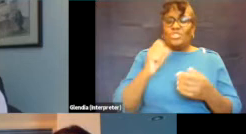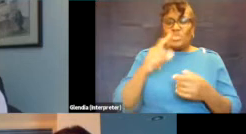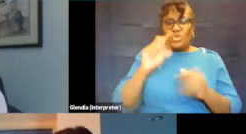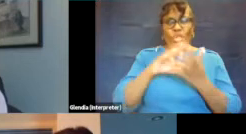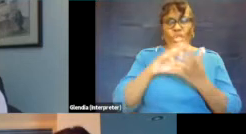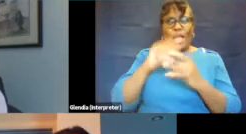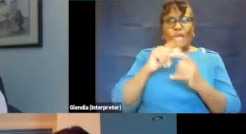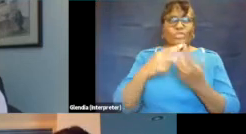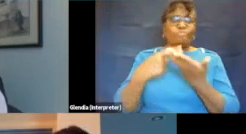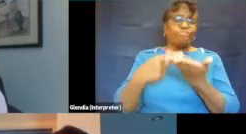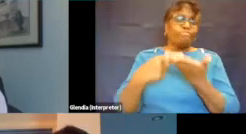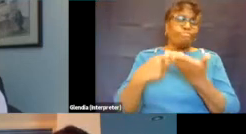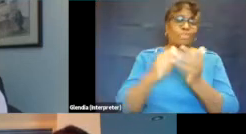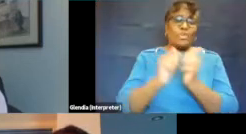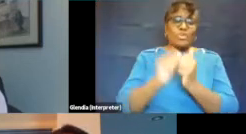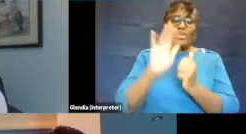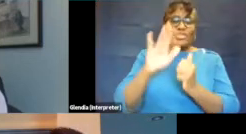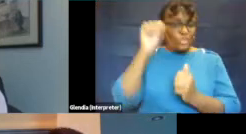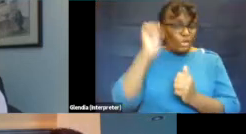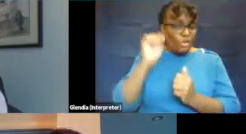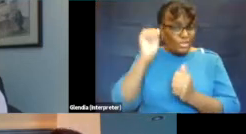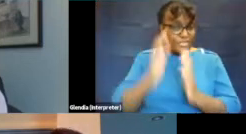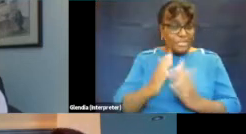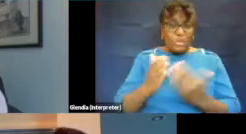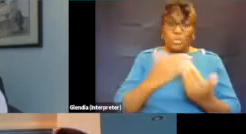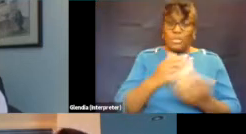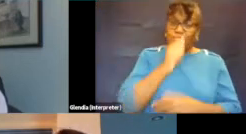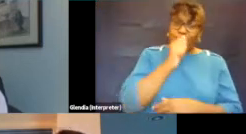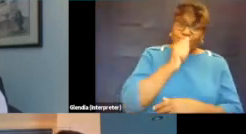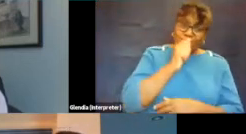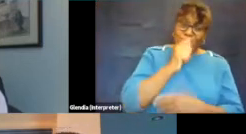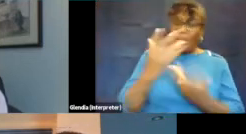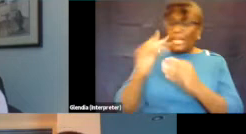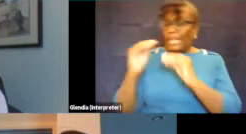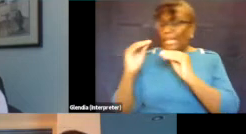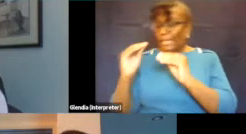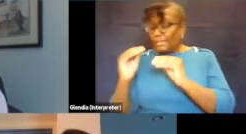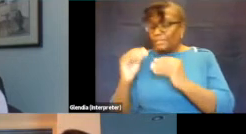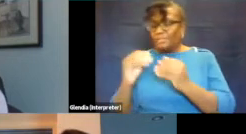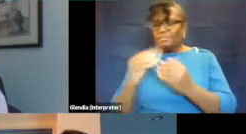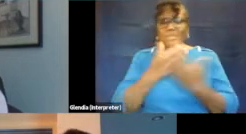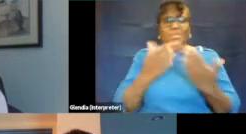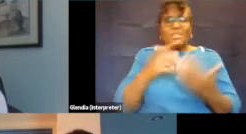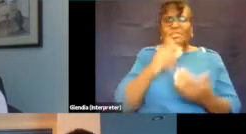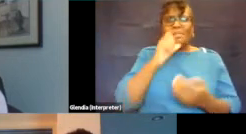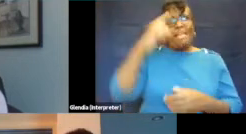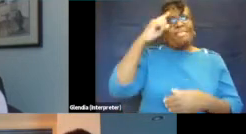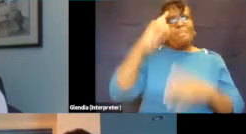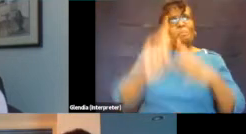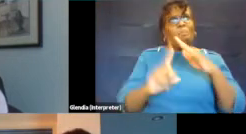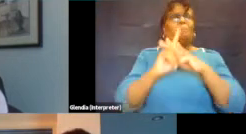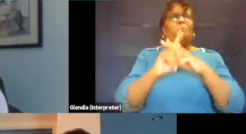whether it's you have an educational audiologist or a private audiologist, just things that you may not have thought of to discuss with